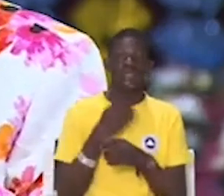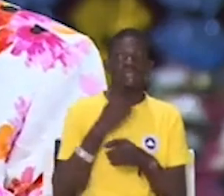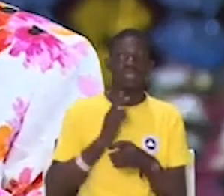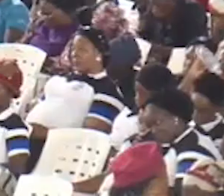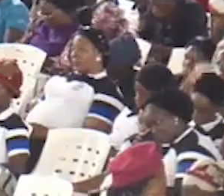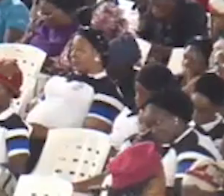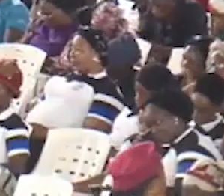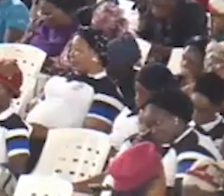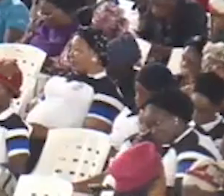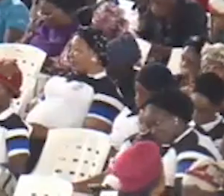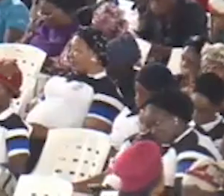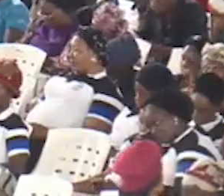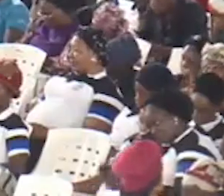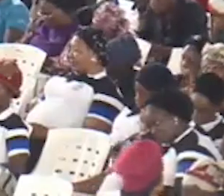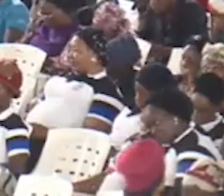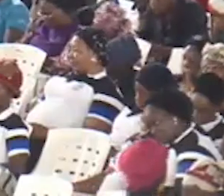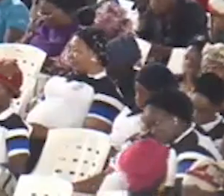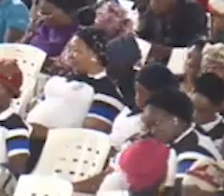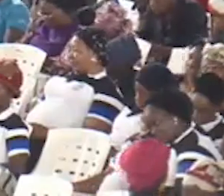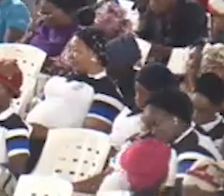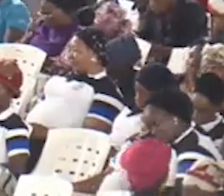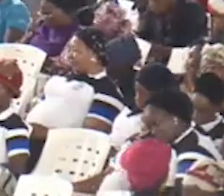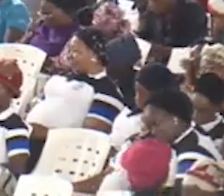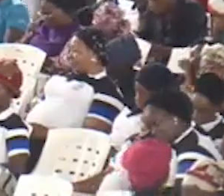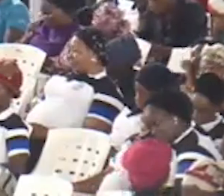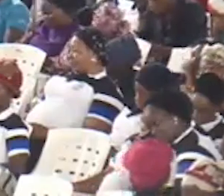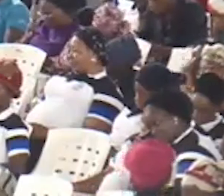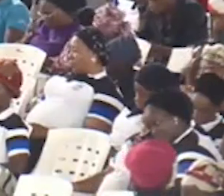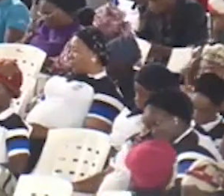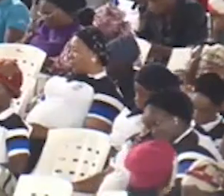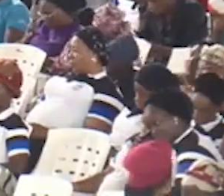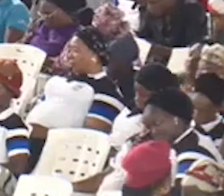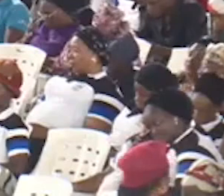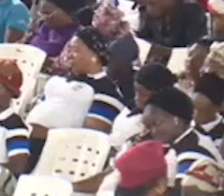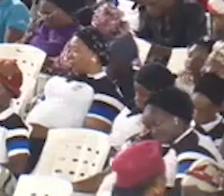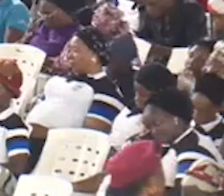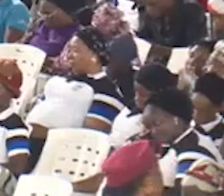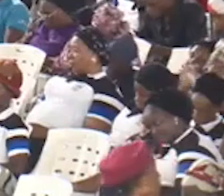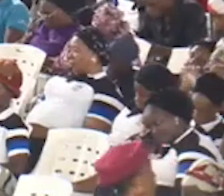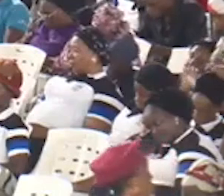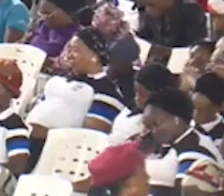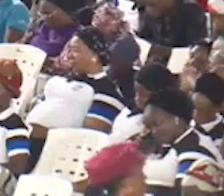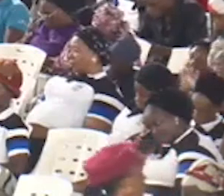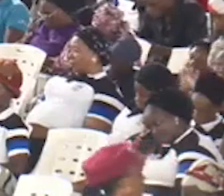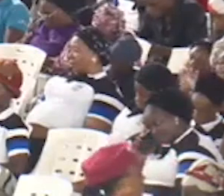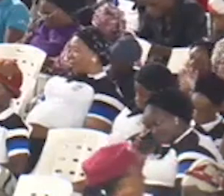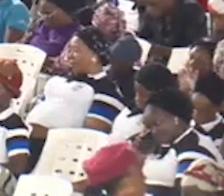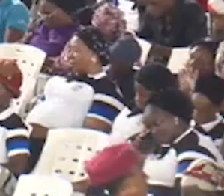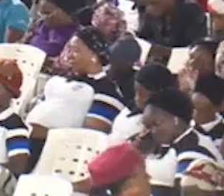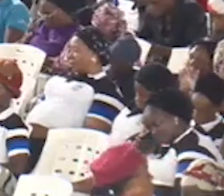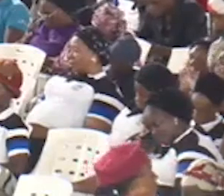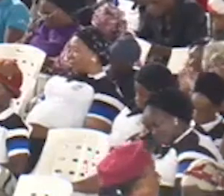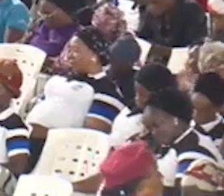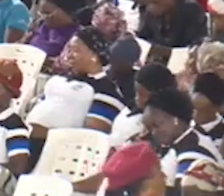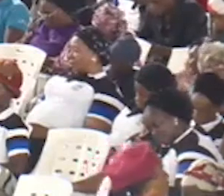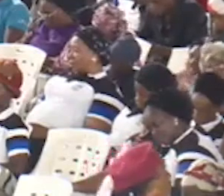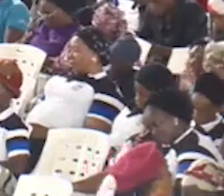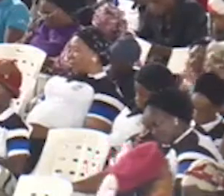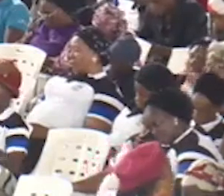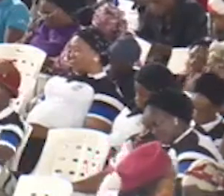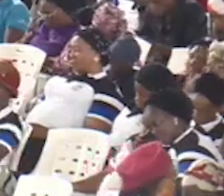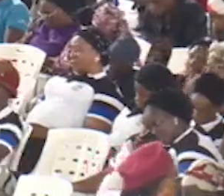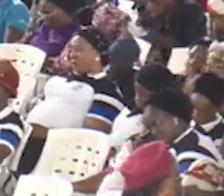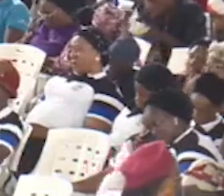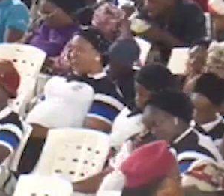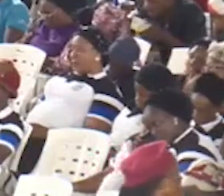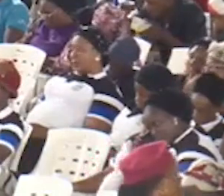Daddy Gio that Elijah first of all called down fire from heaven. He called down water from heaven and then in